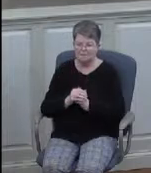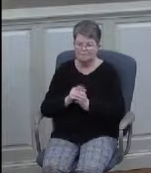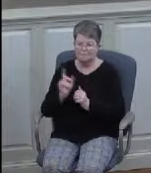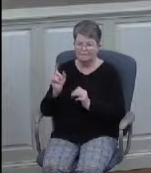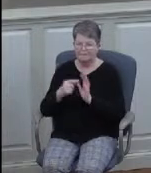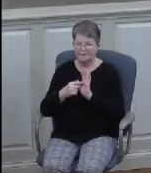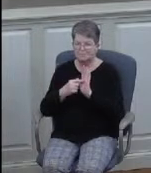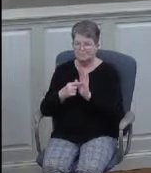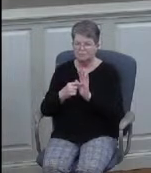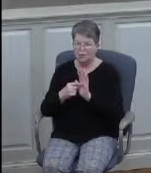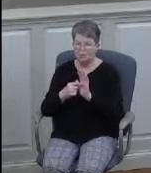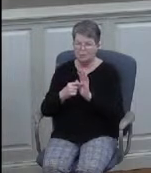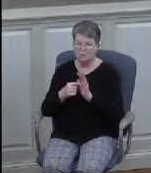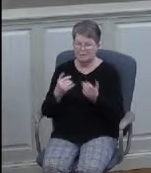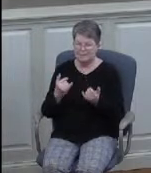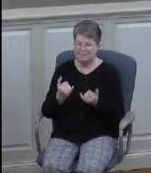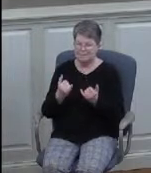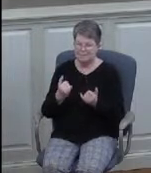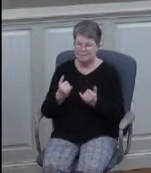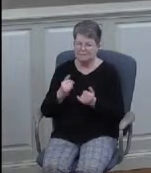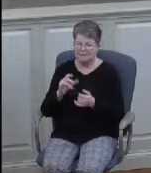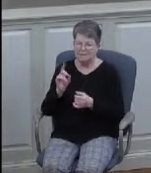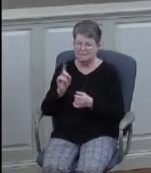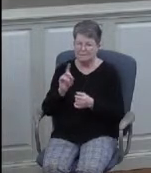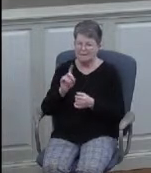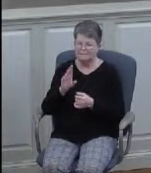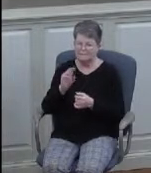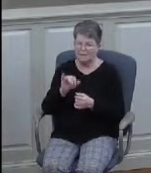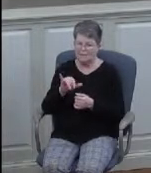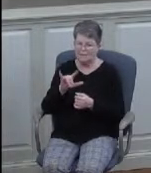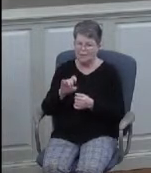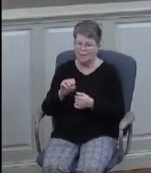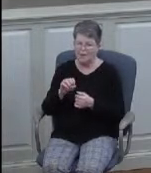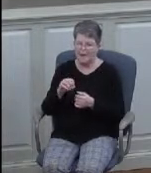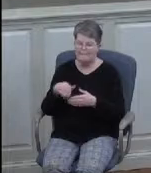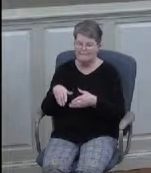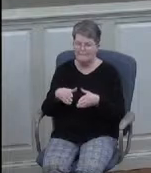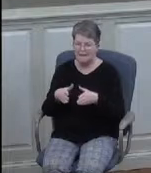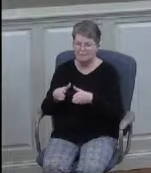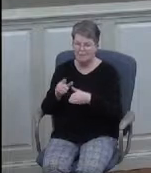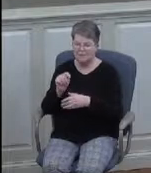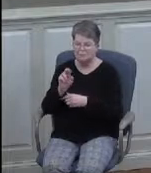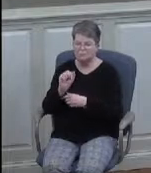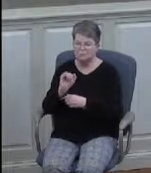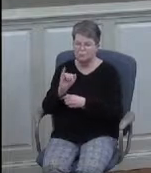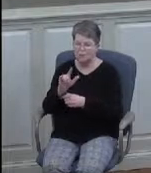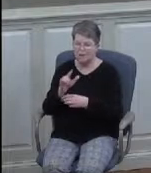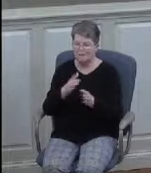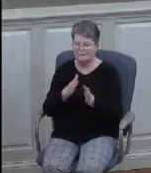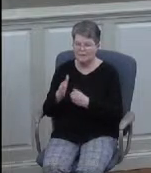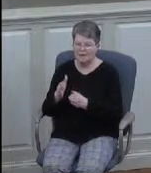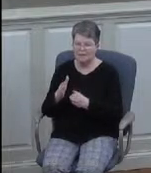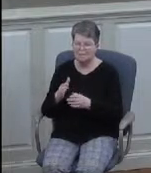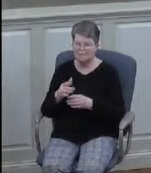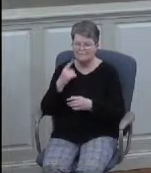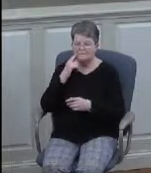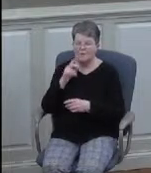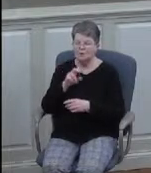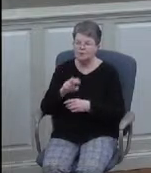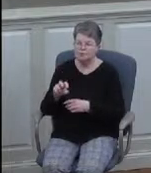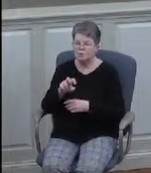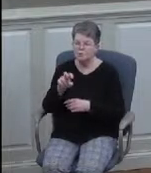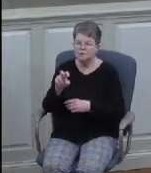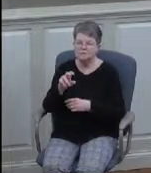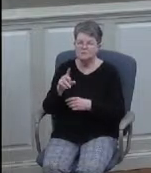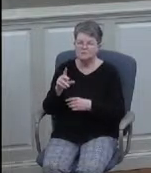showing the existing Danville Boa Pathways Trail plan, and the idea is to for tourism and for just your